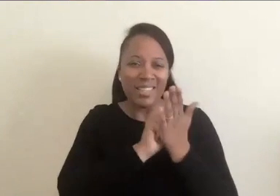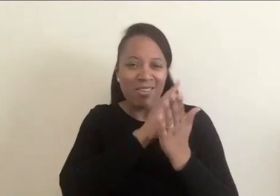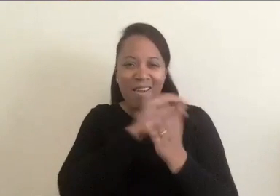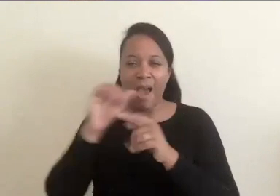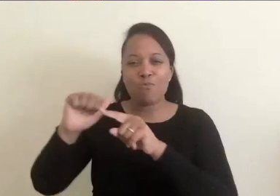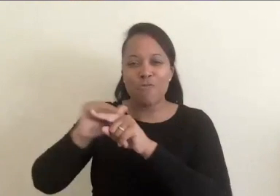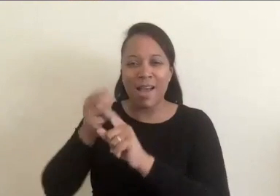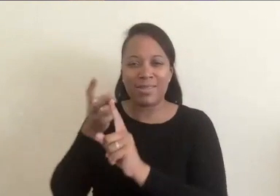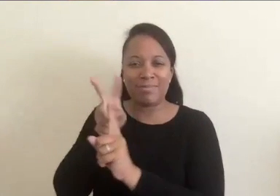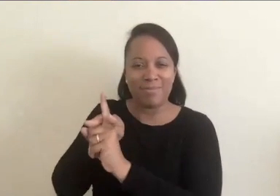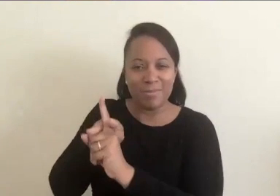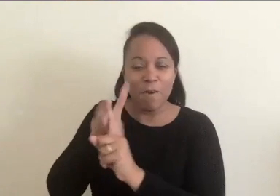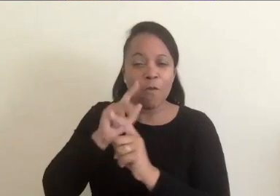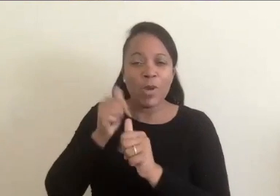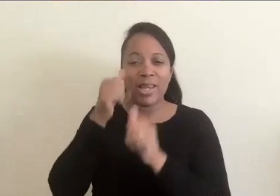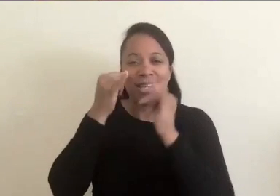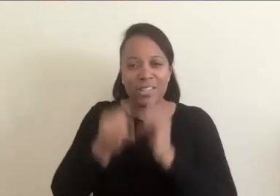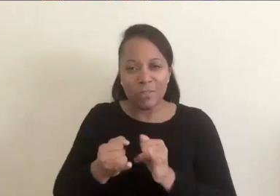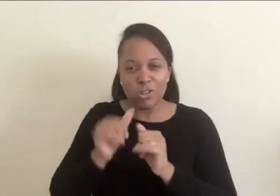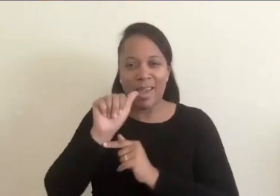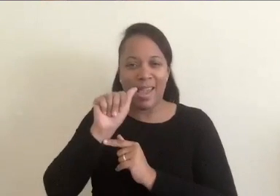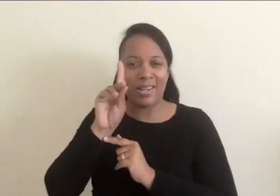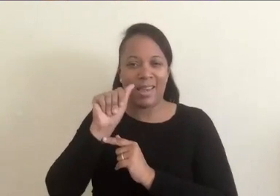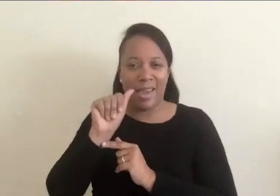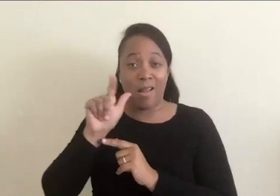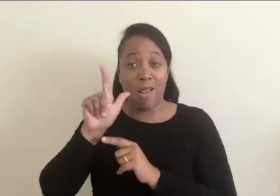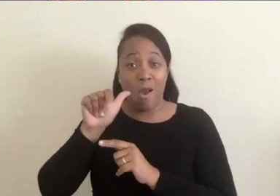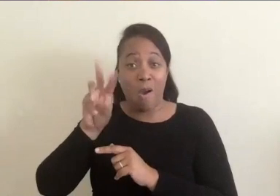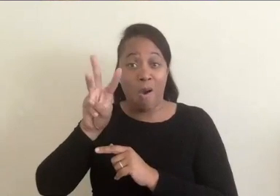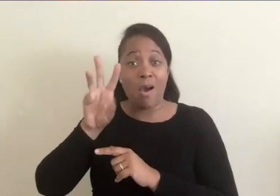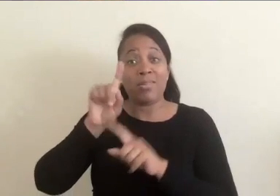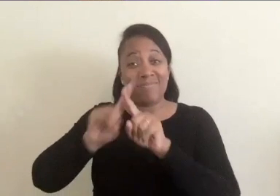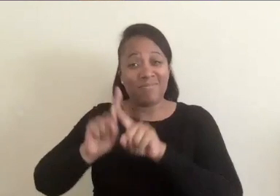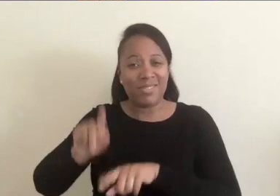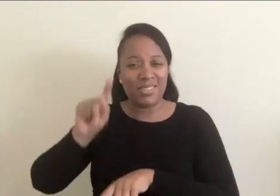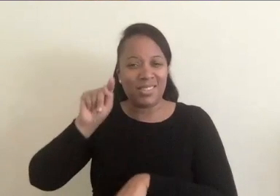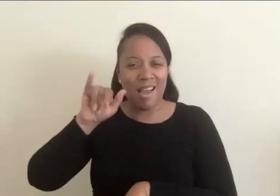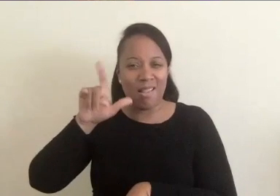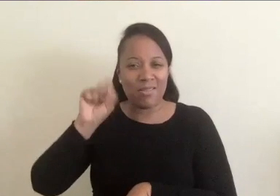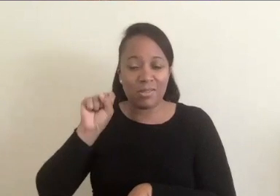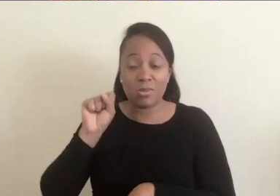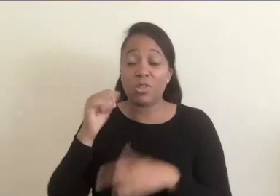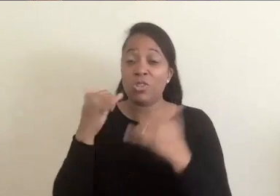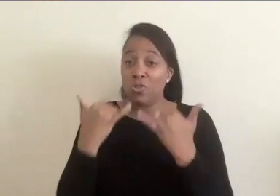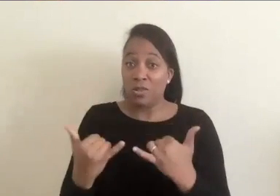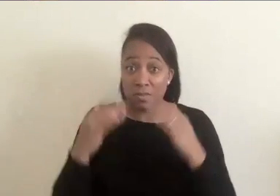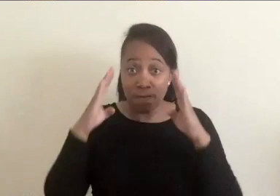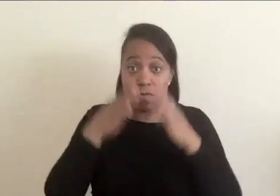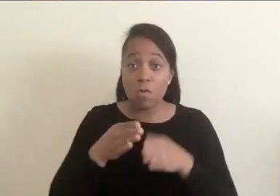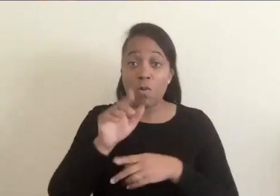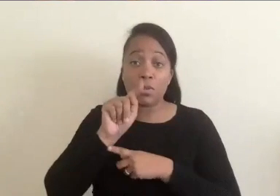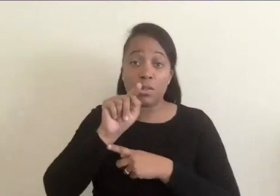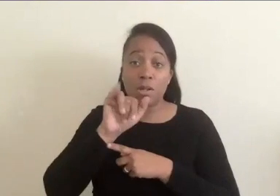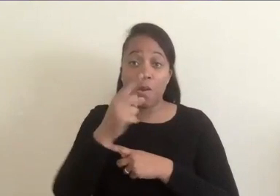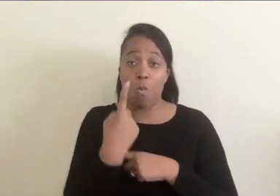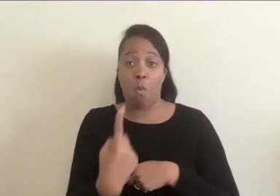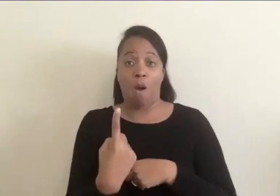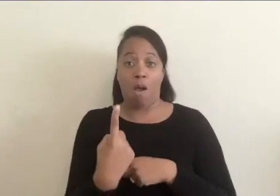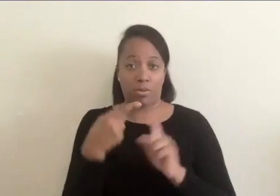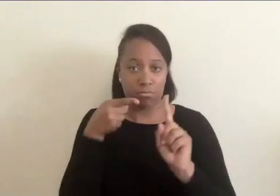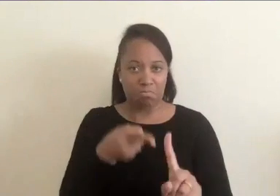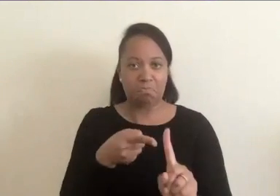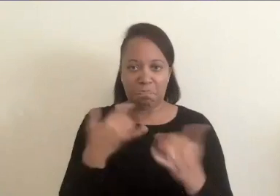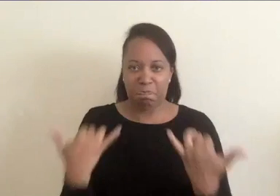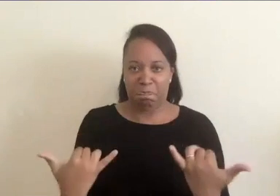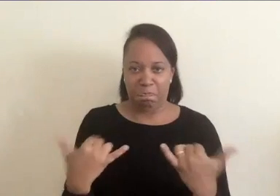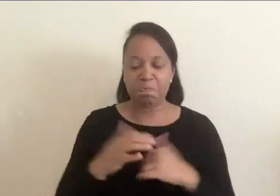practical implications of individual ADA law titles. In today's meeting, we'll be covering Title I in